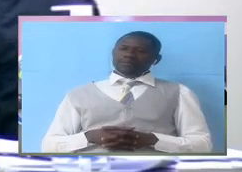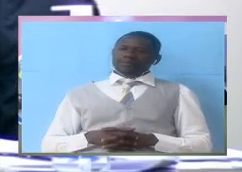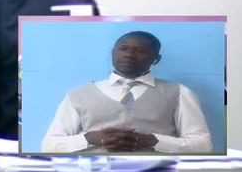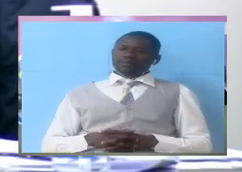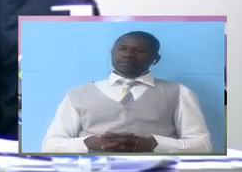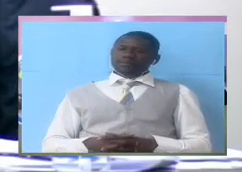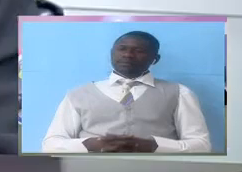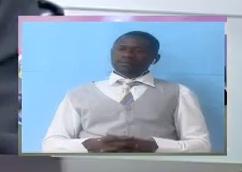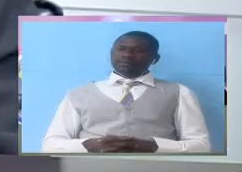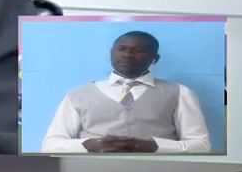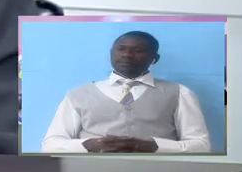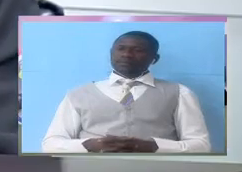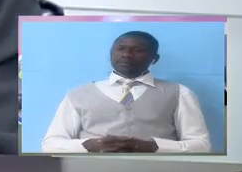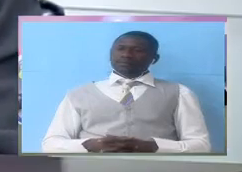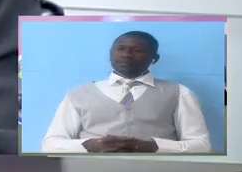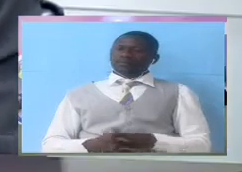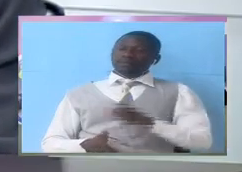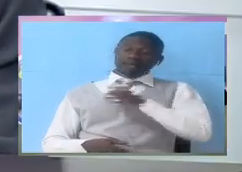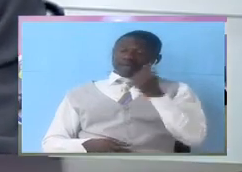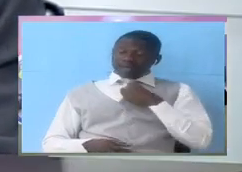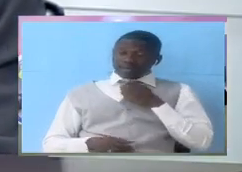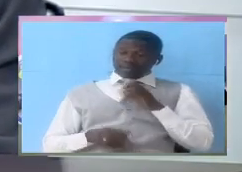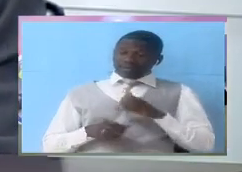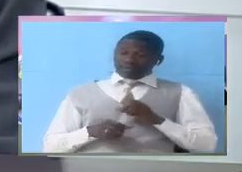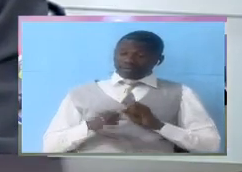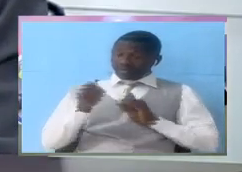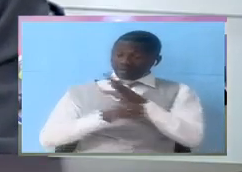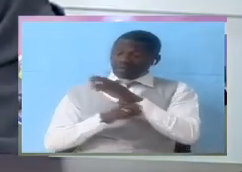And then be sent to Mile 2 along with them.